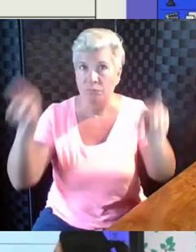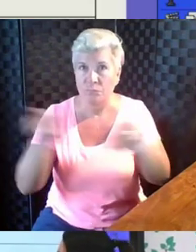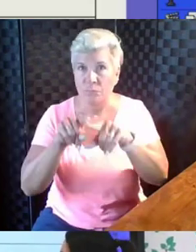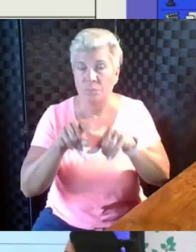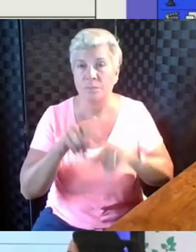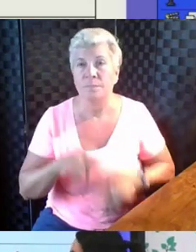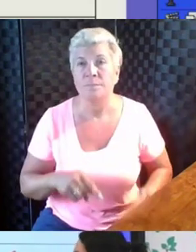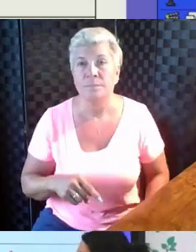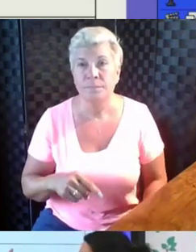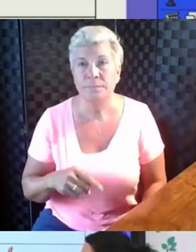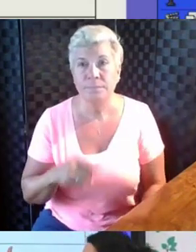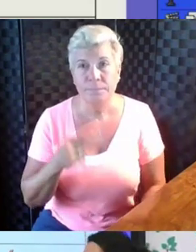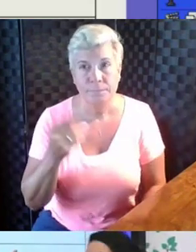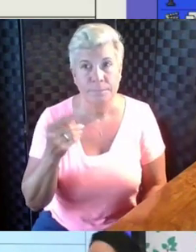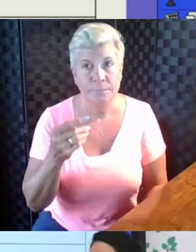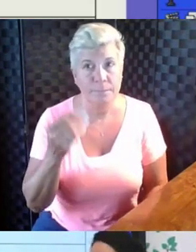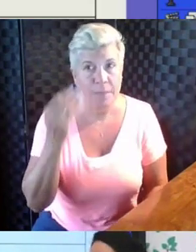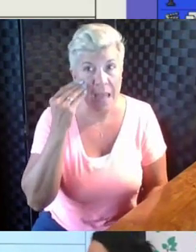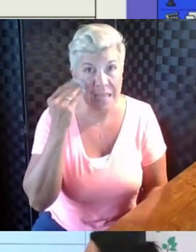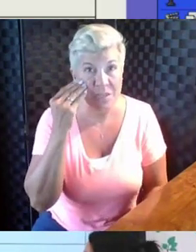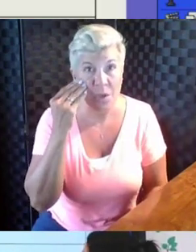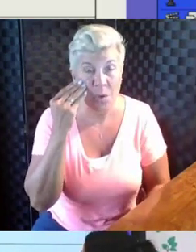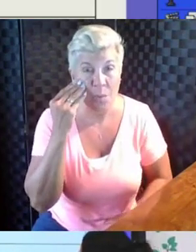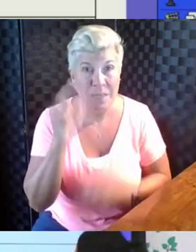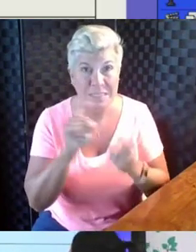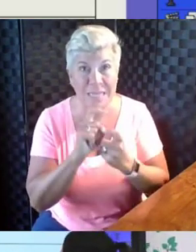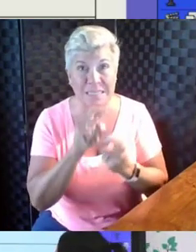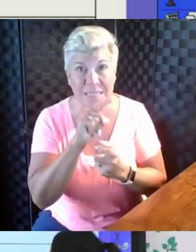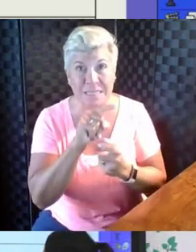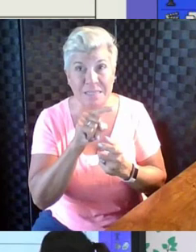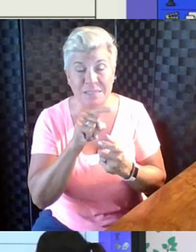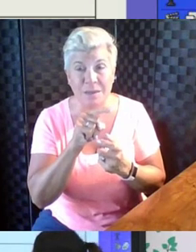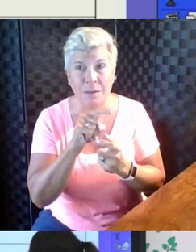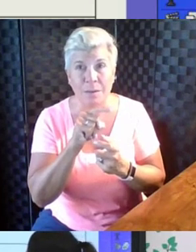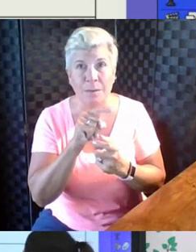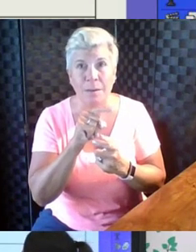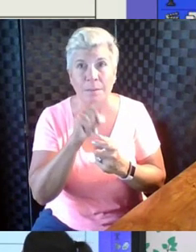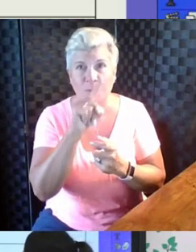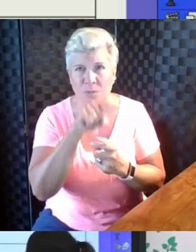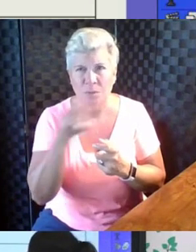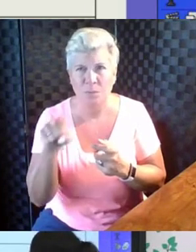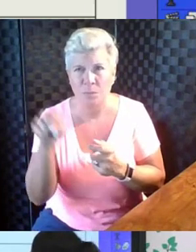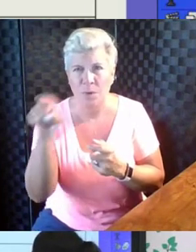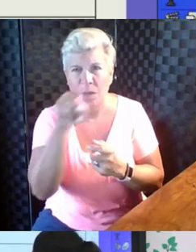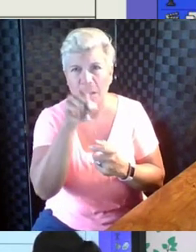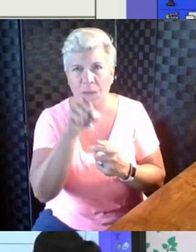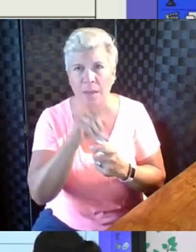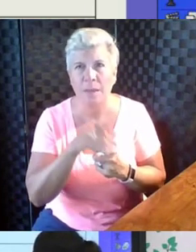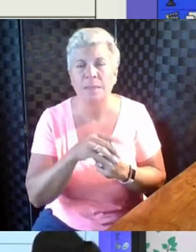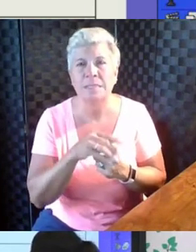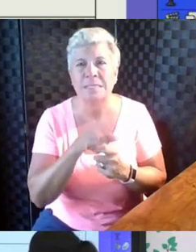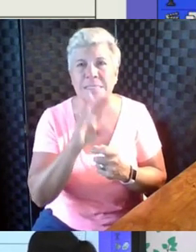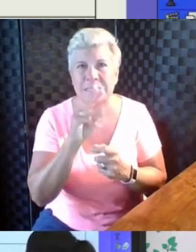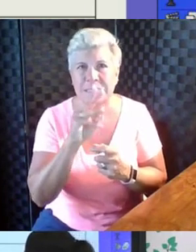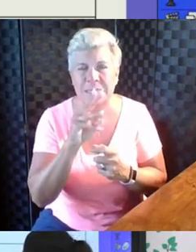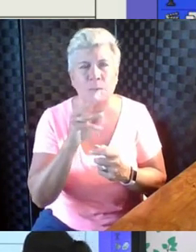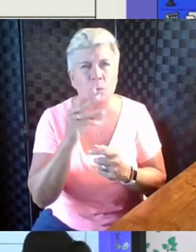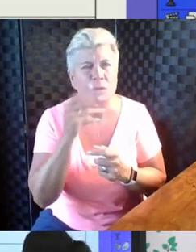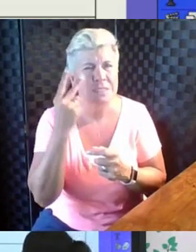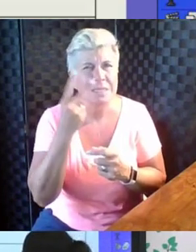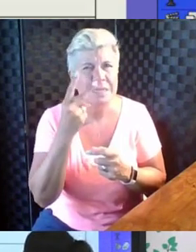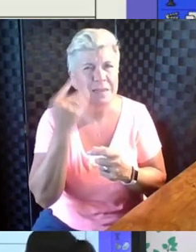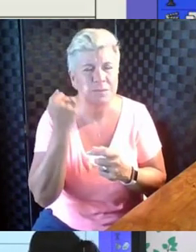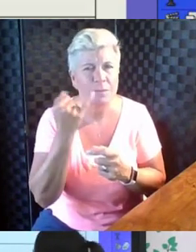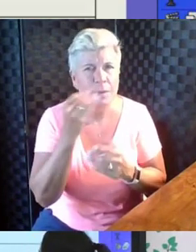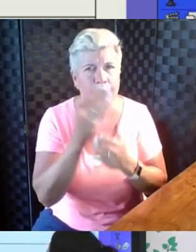Now I don't know exactly if this is the part or the whole yet, so I'm just going to go ahead and put it down and we'll see from